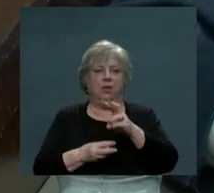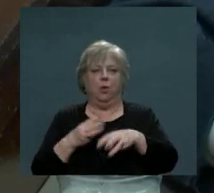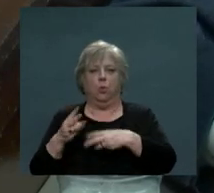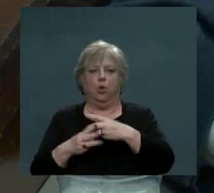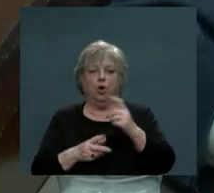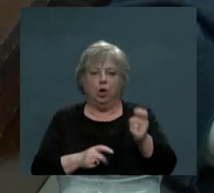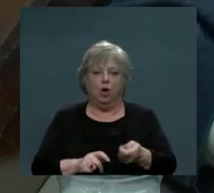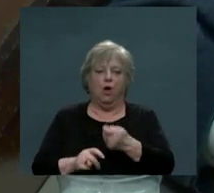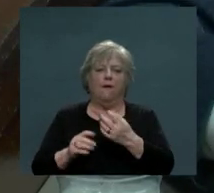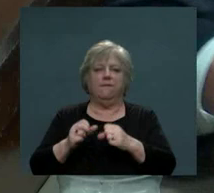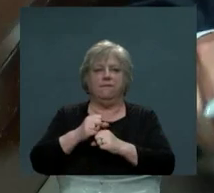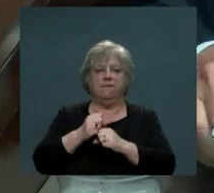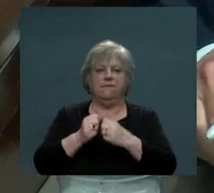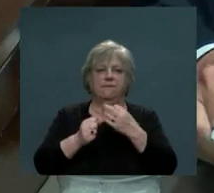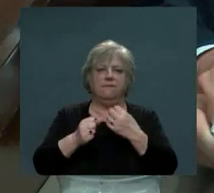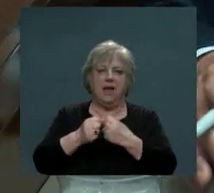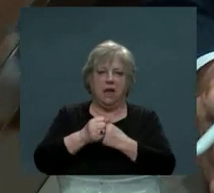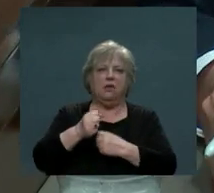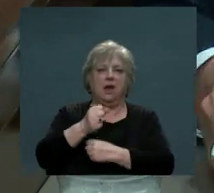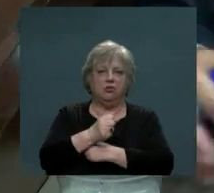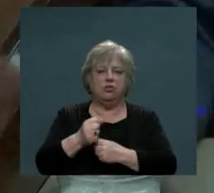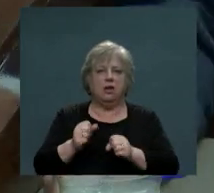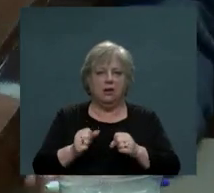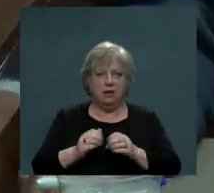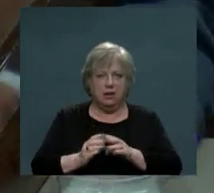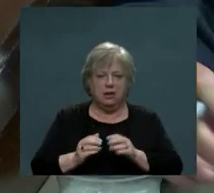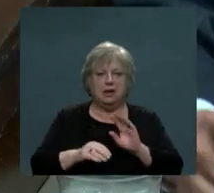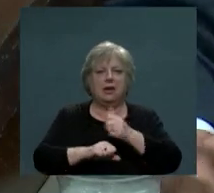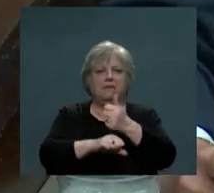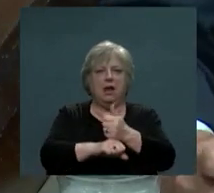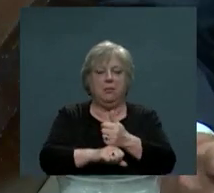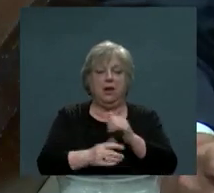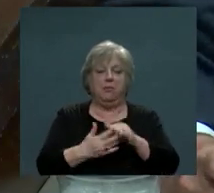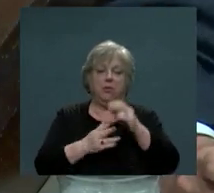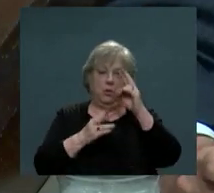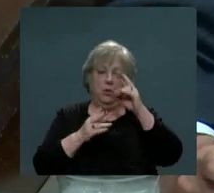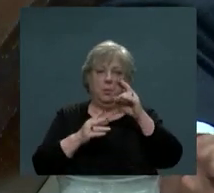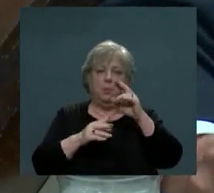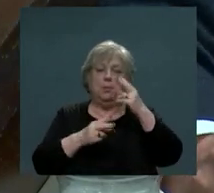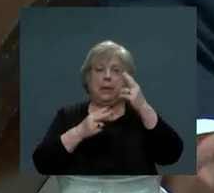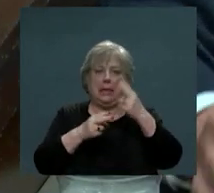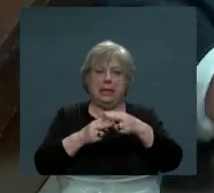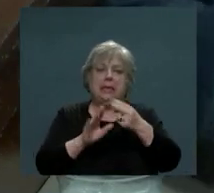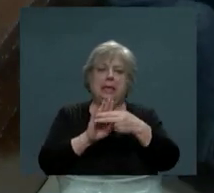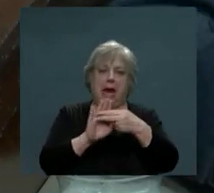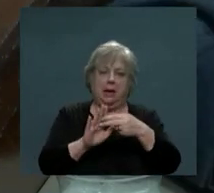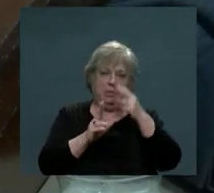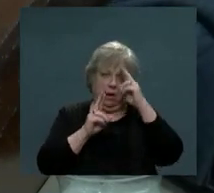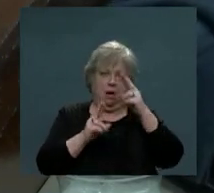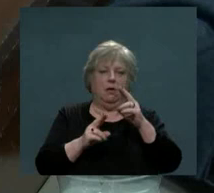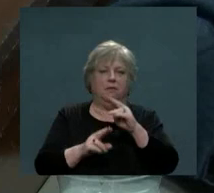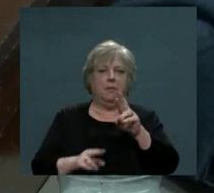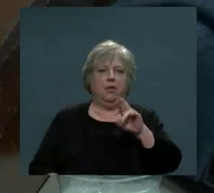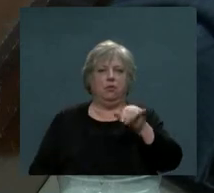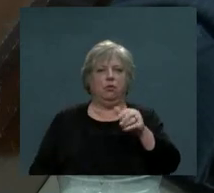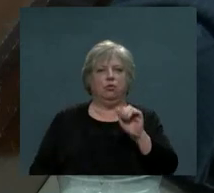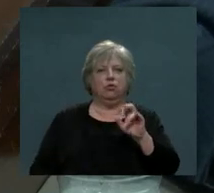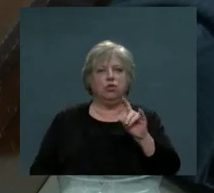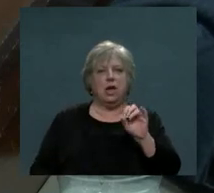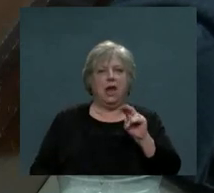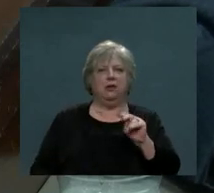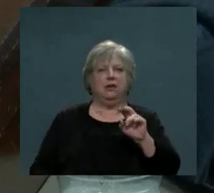Golf Foundation. And this particular program was to be named in honor then of Mr. Jackson